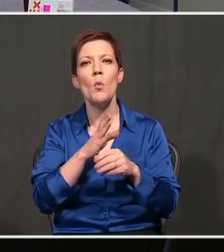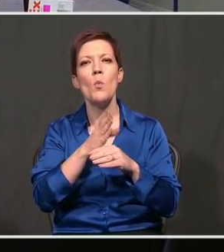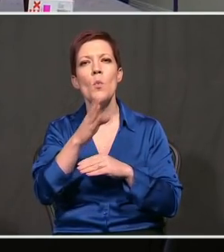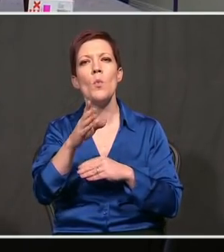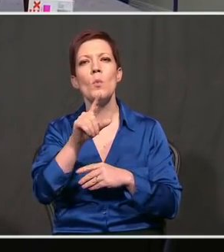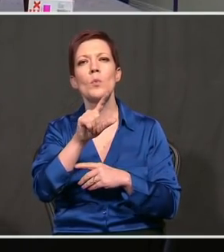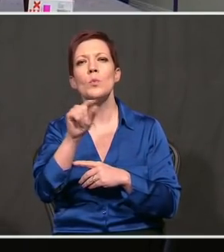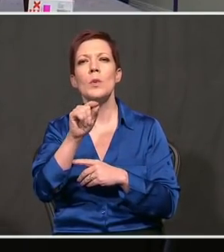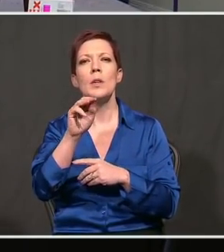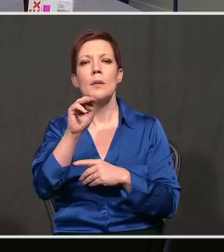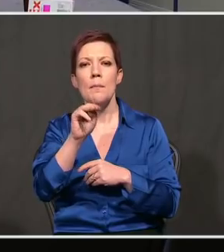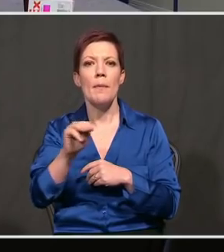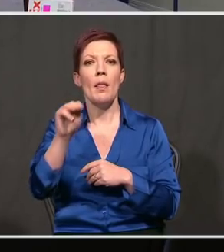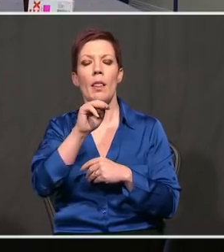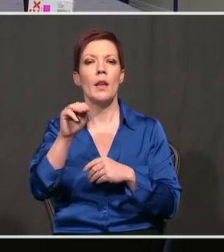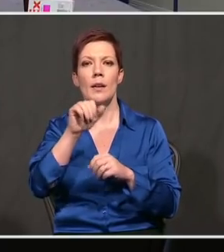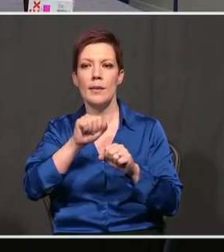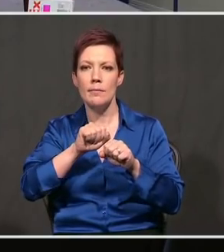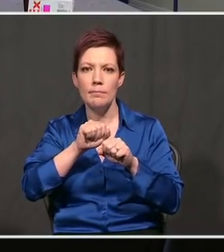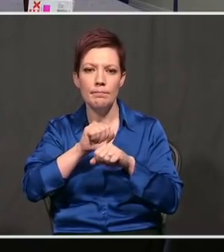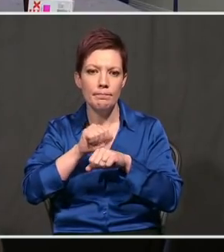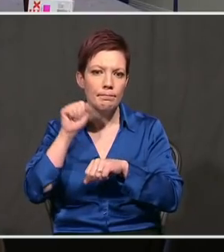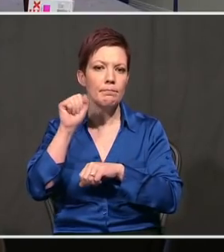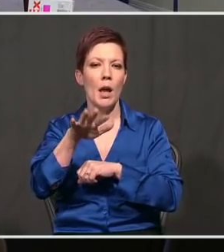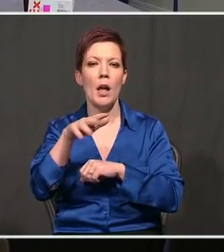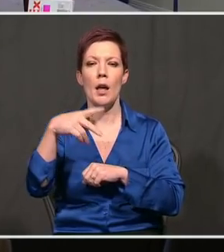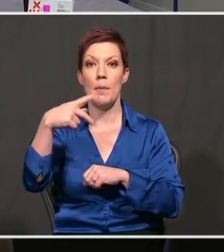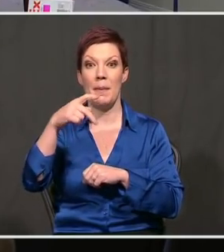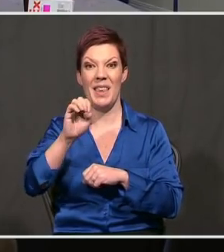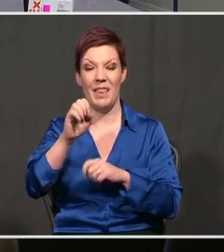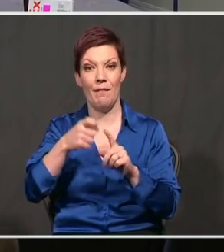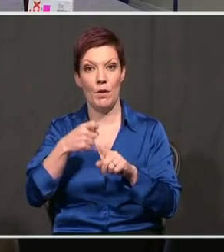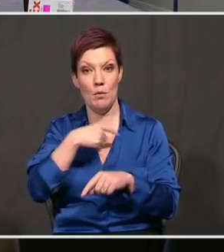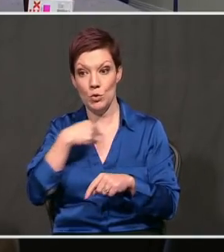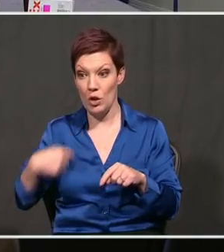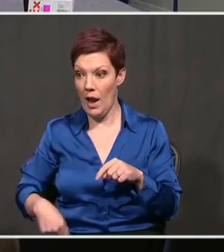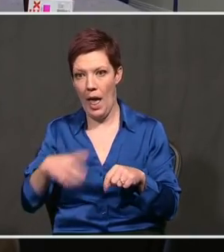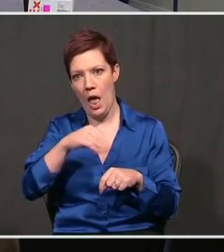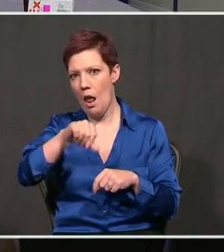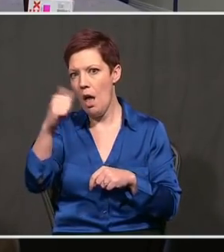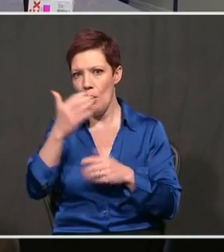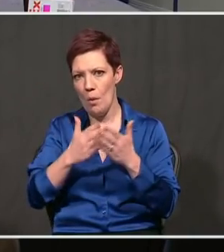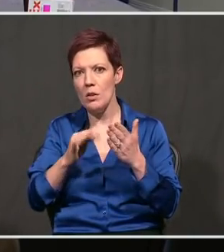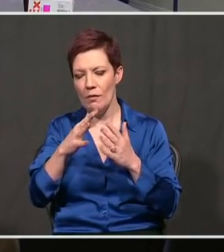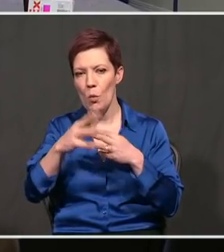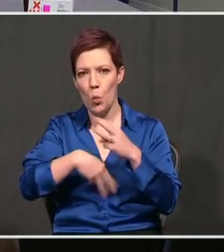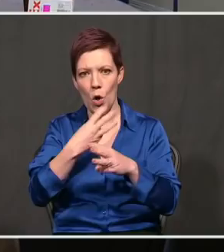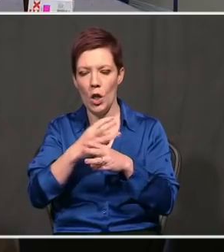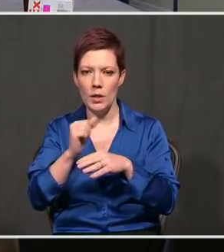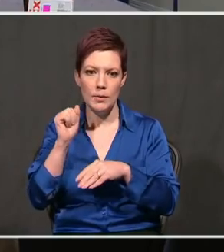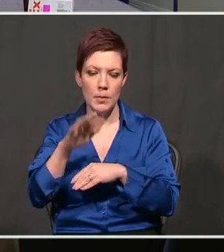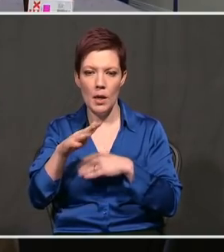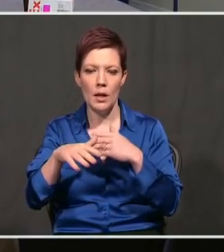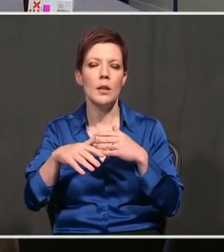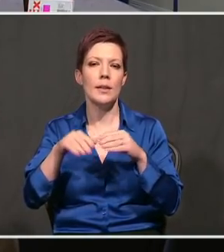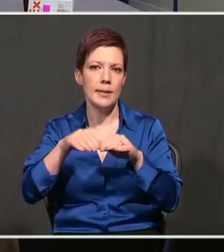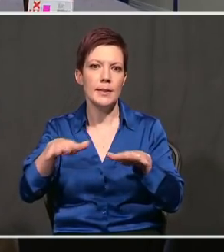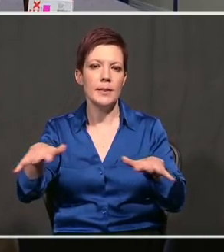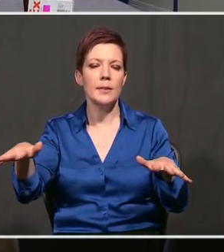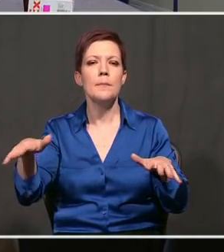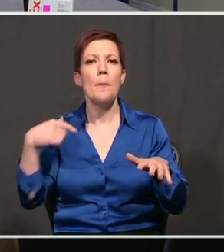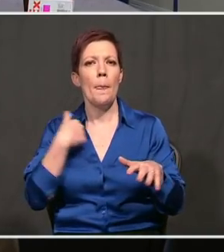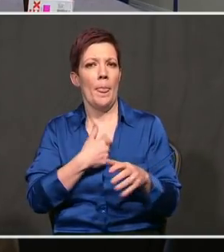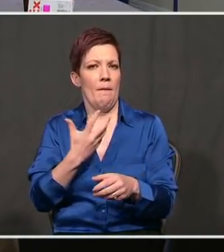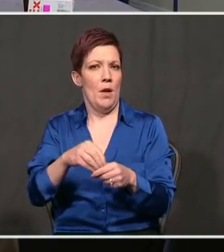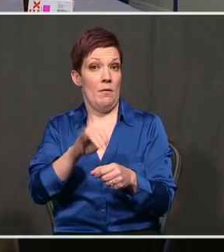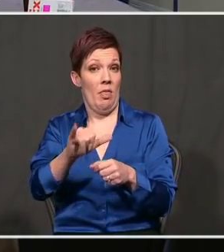million pounds of PPE into the country from China and all over the world. We're very, very much involved all the way through the